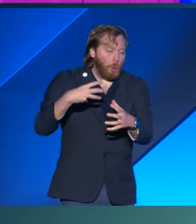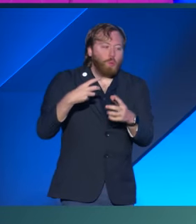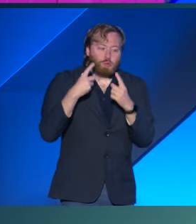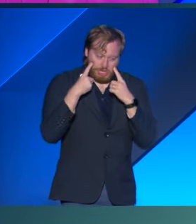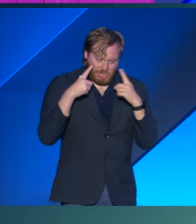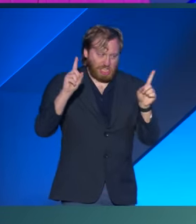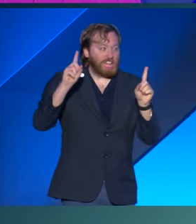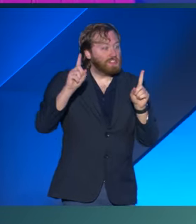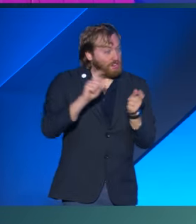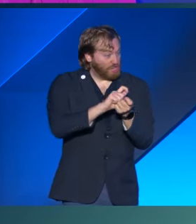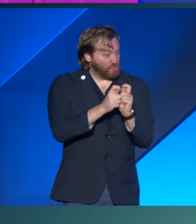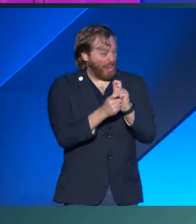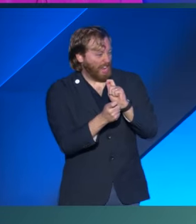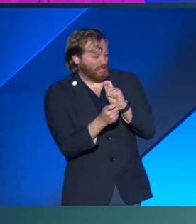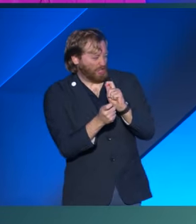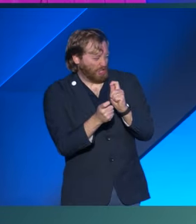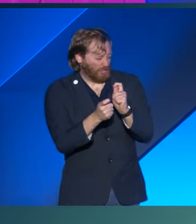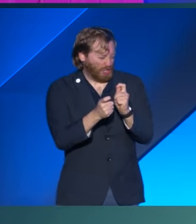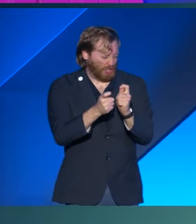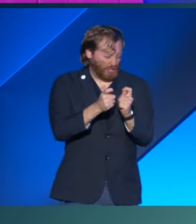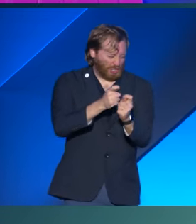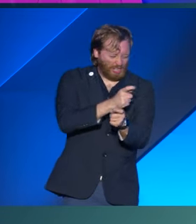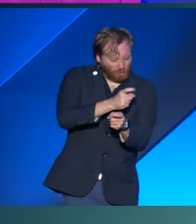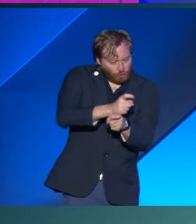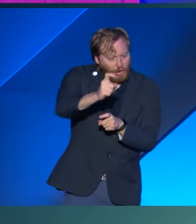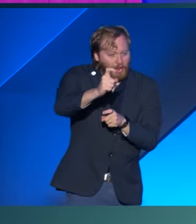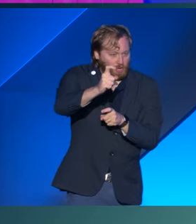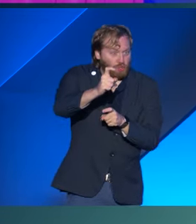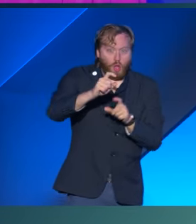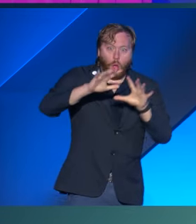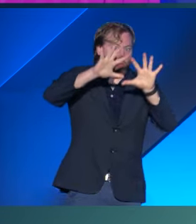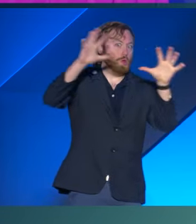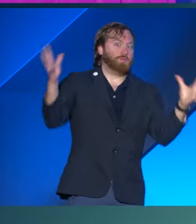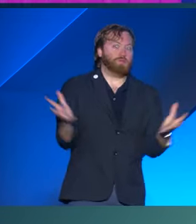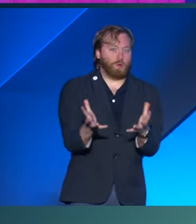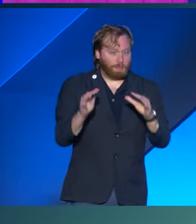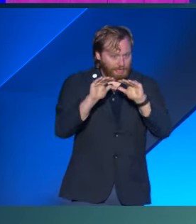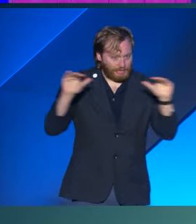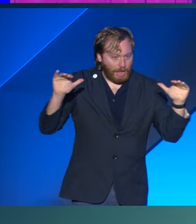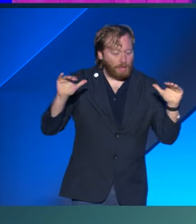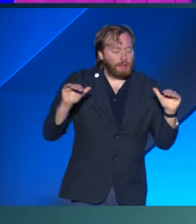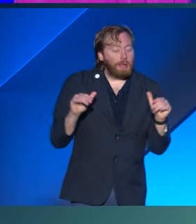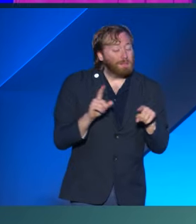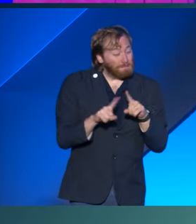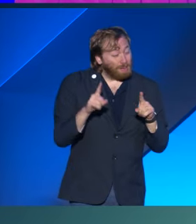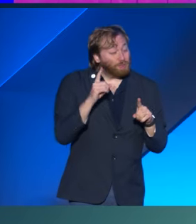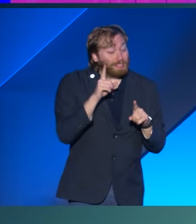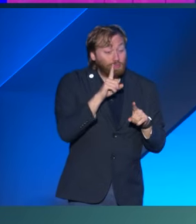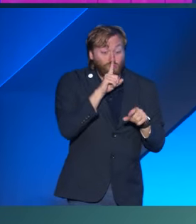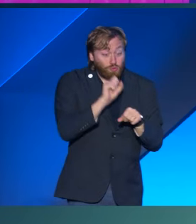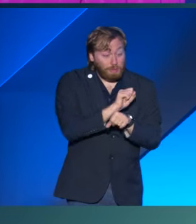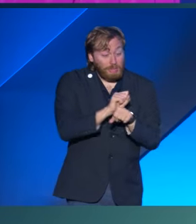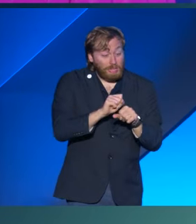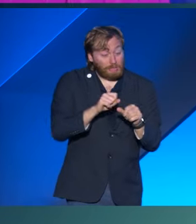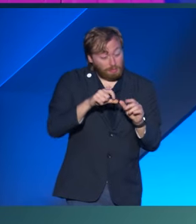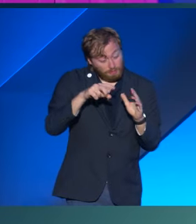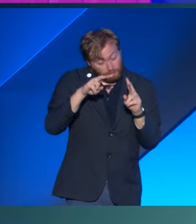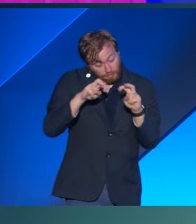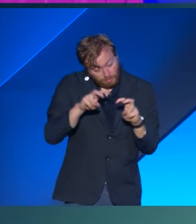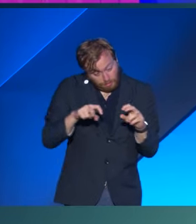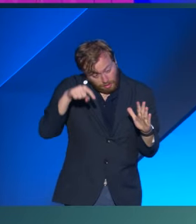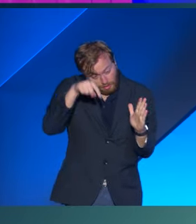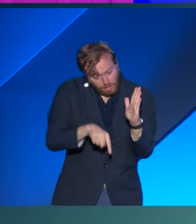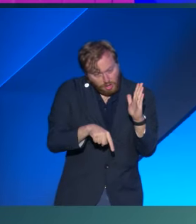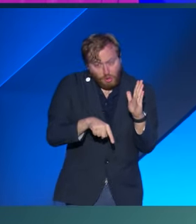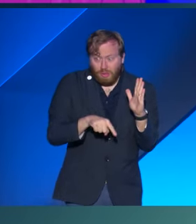global scale. But when we dig deeper, what we find is that this subset doesn't actually represent